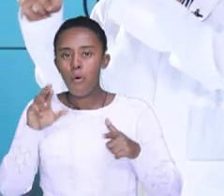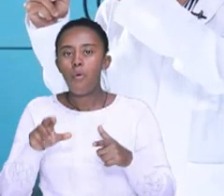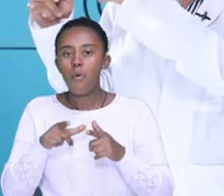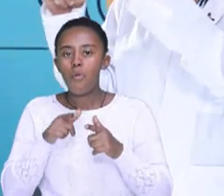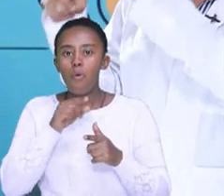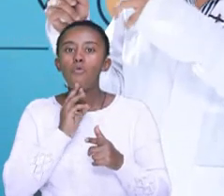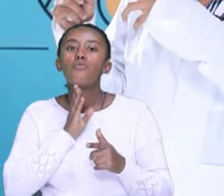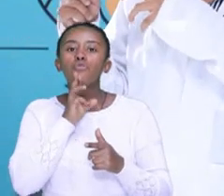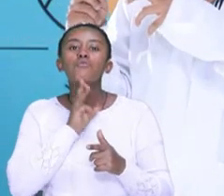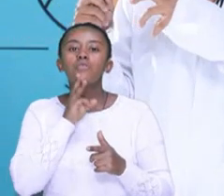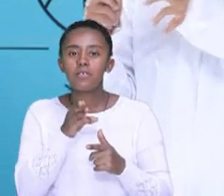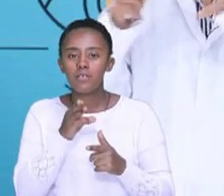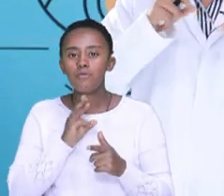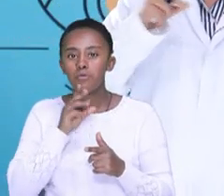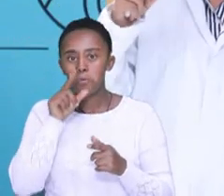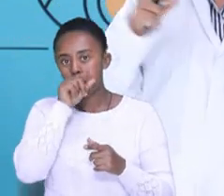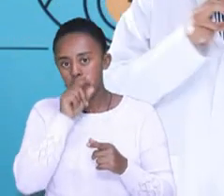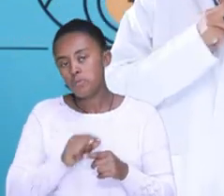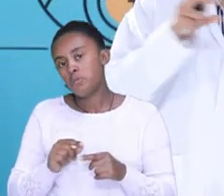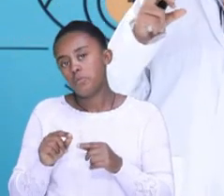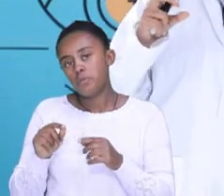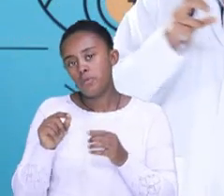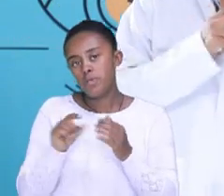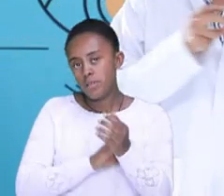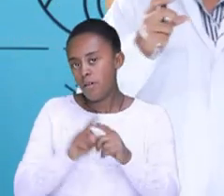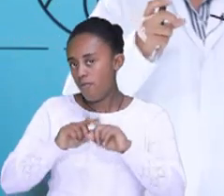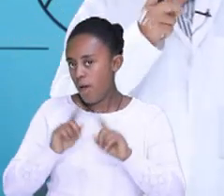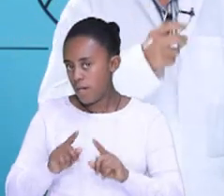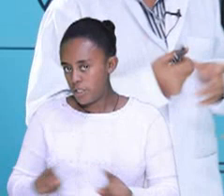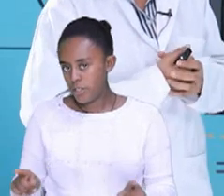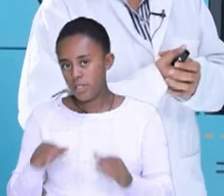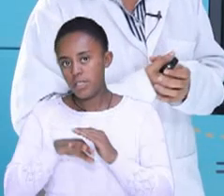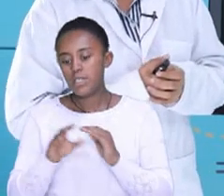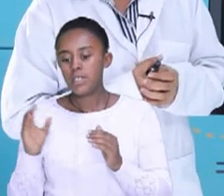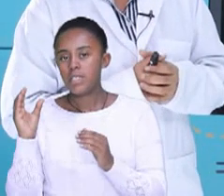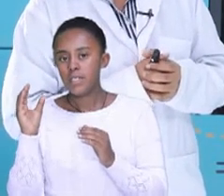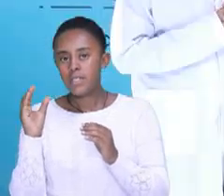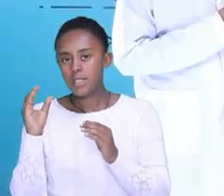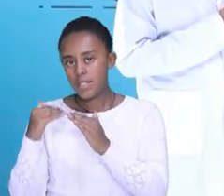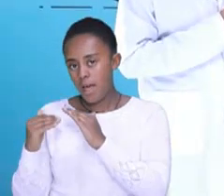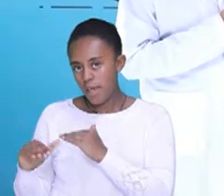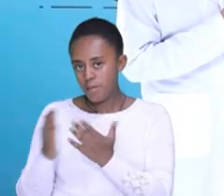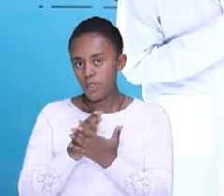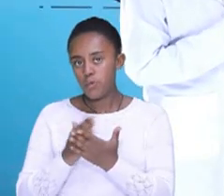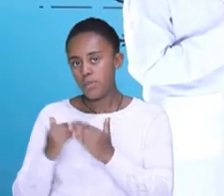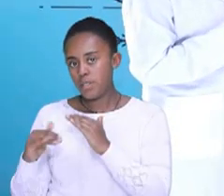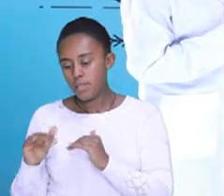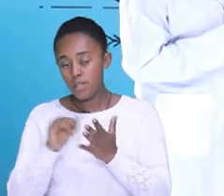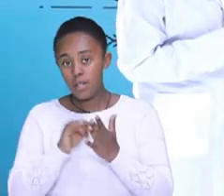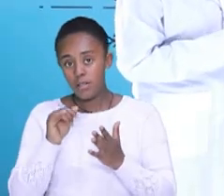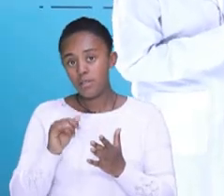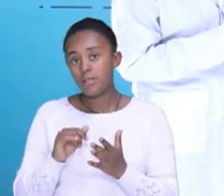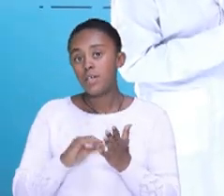large ostrich egg cell. This indicates there is variation in size between cells. That's why